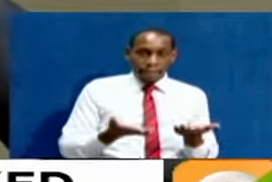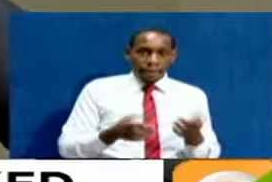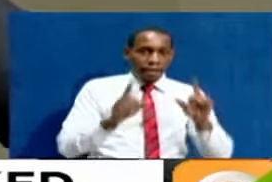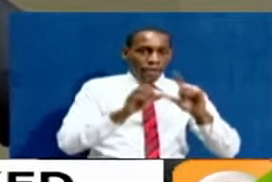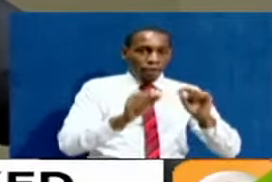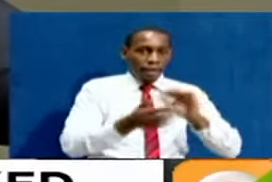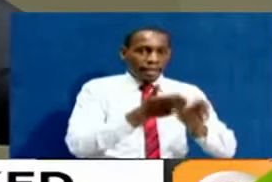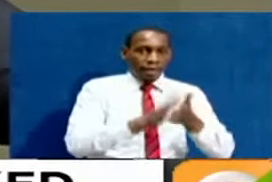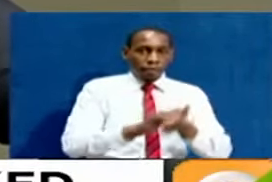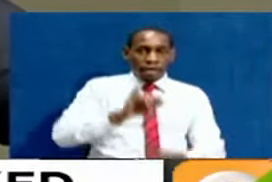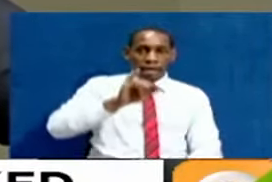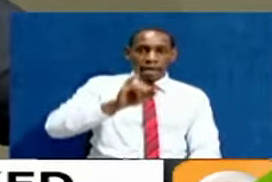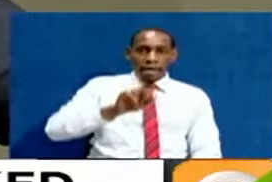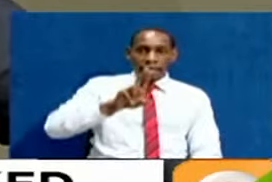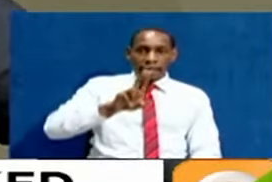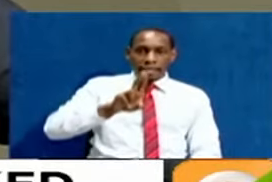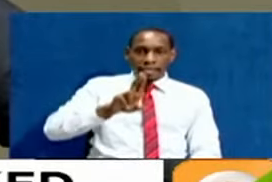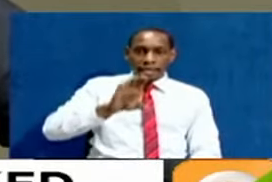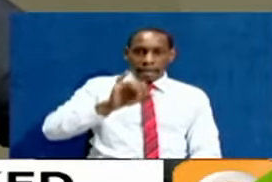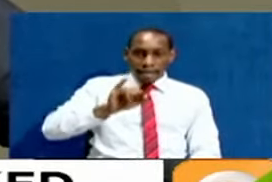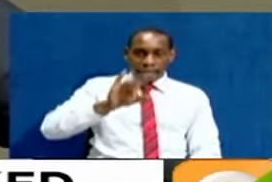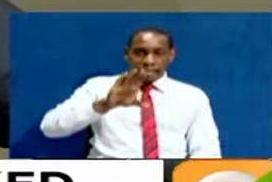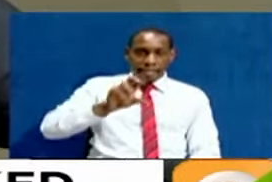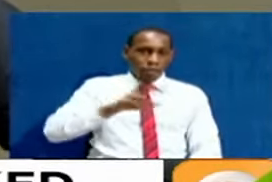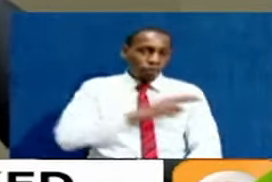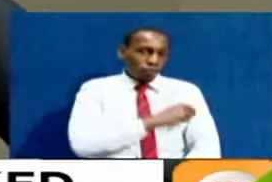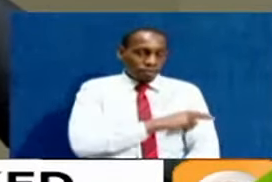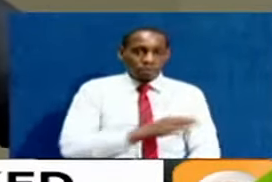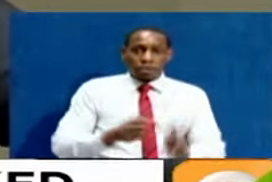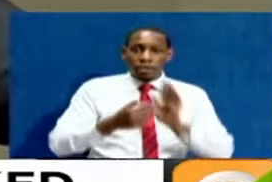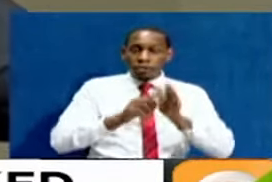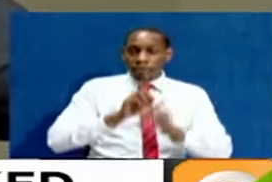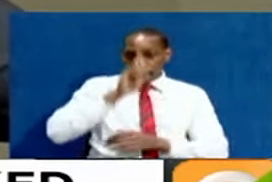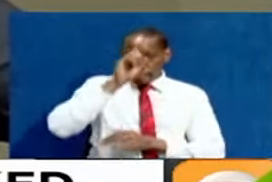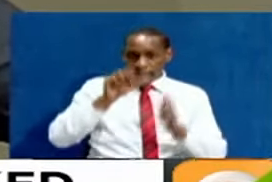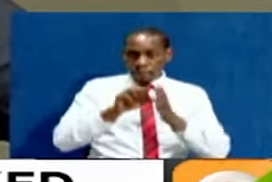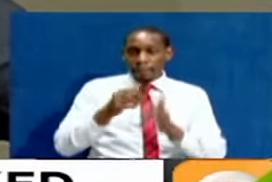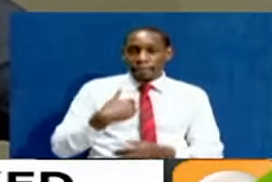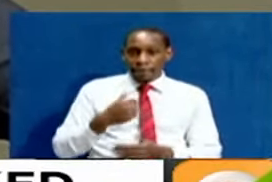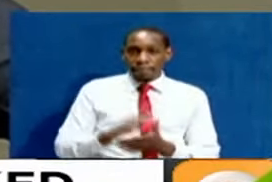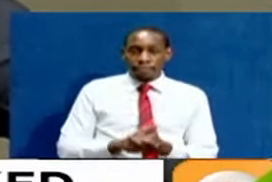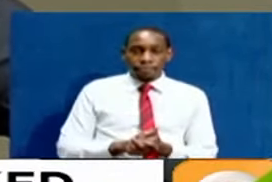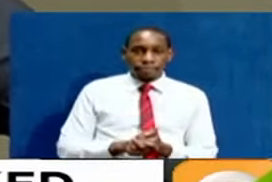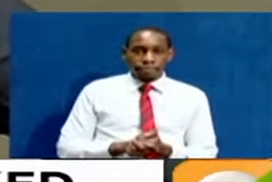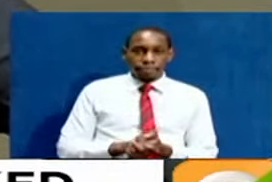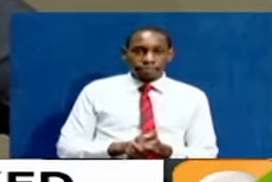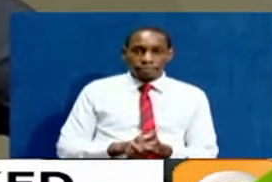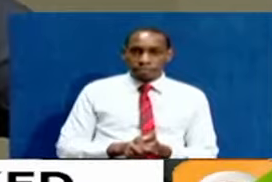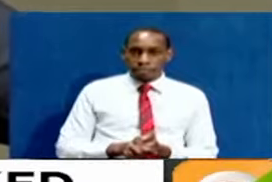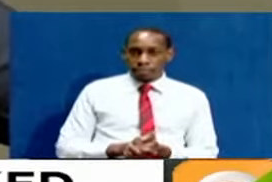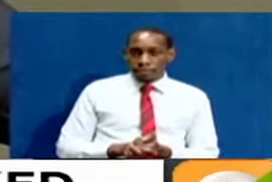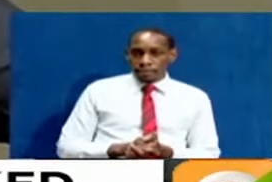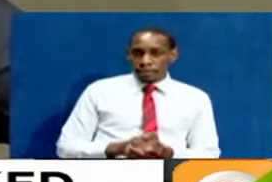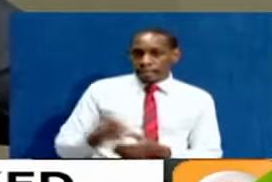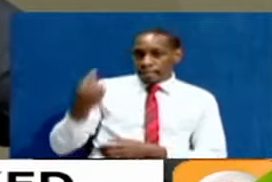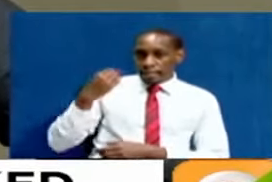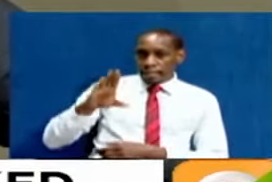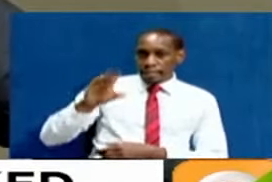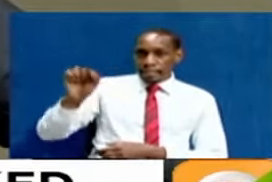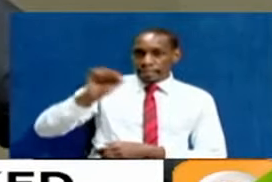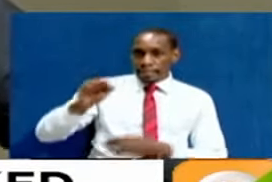of ICU facilities, then it shows us that we have a serious challenge. The other day, our CS for Health